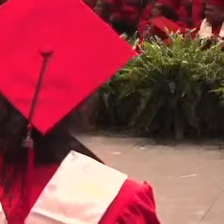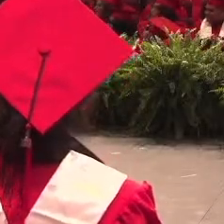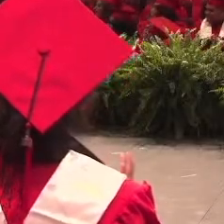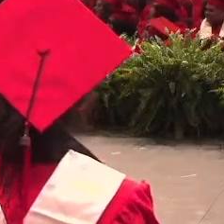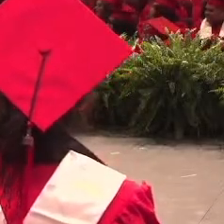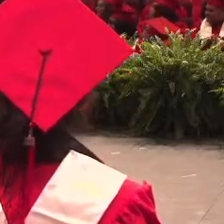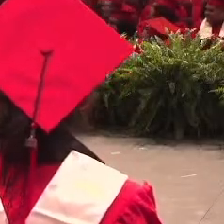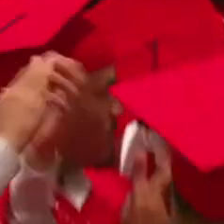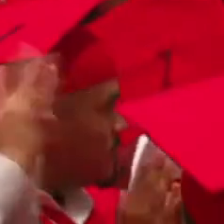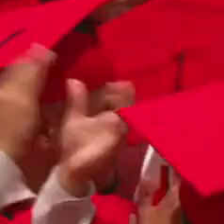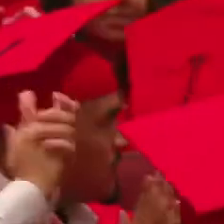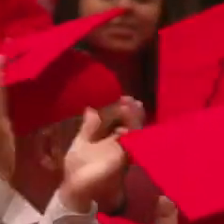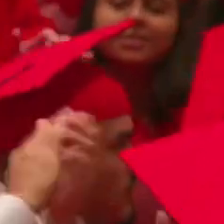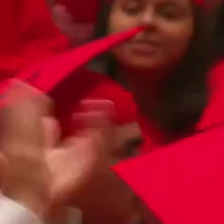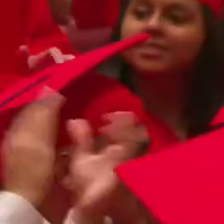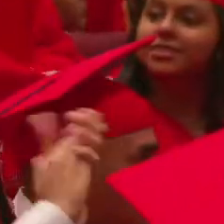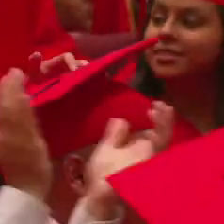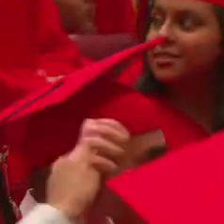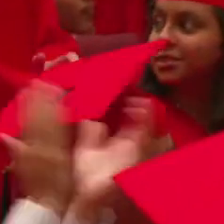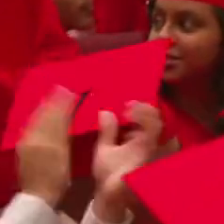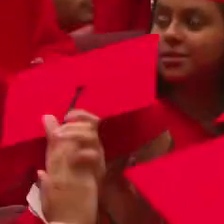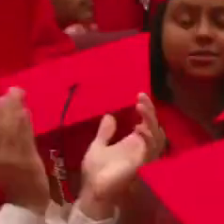Navy and the Marine Corps.